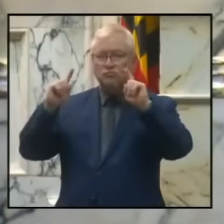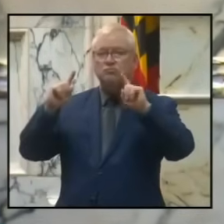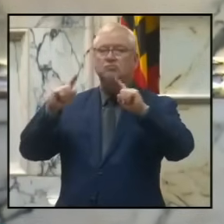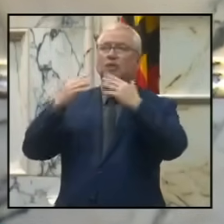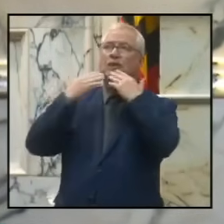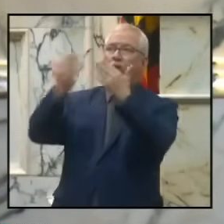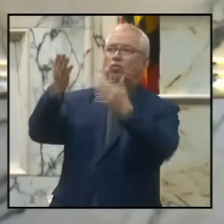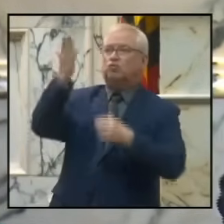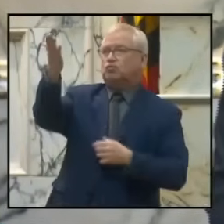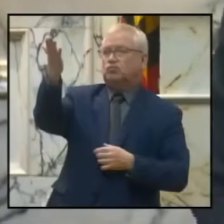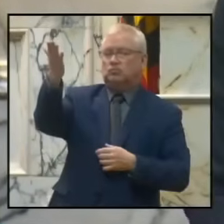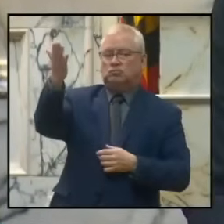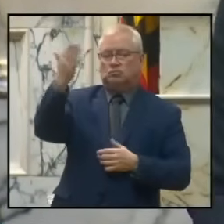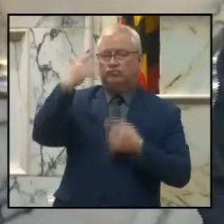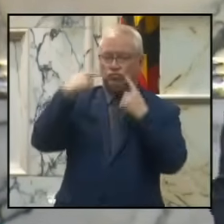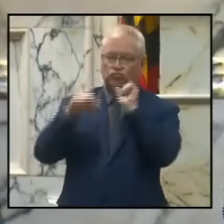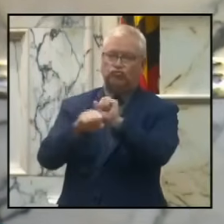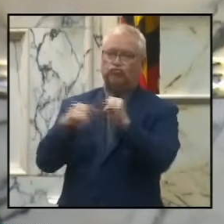today.